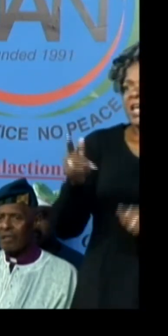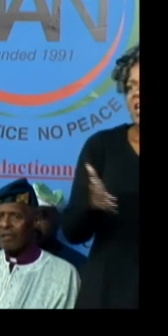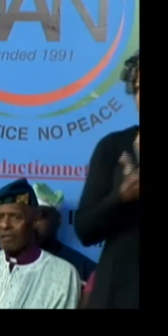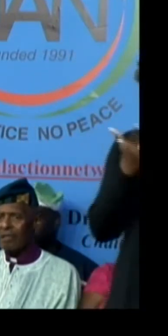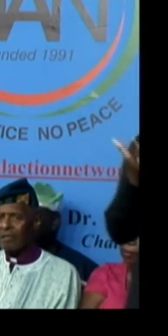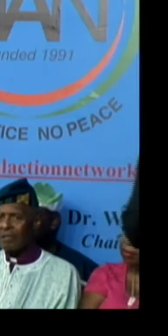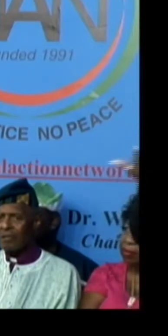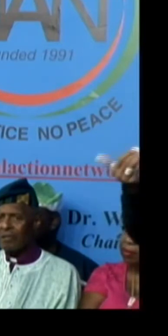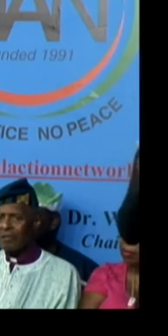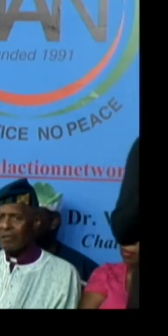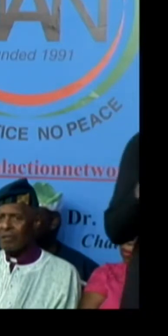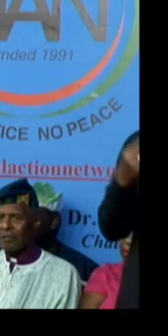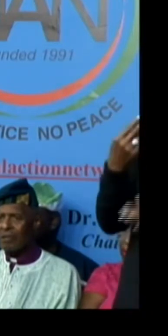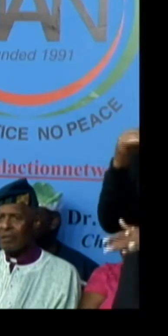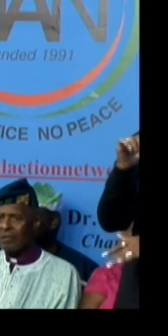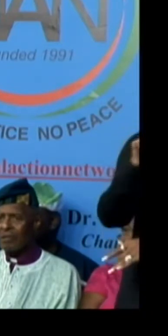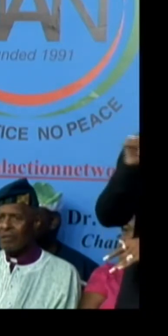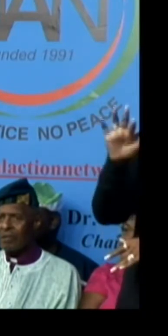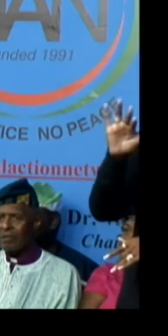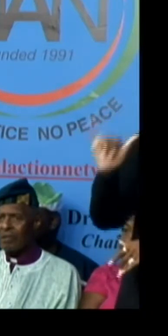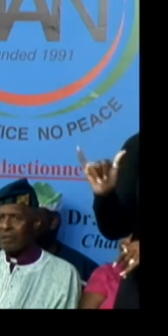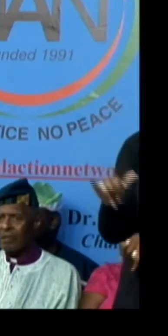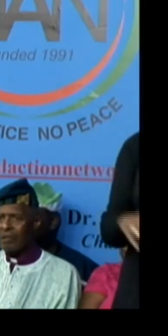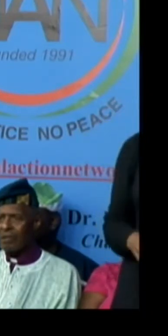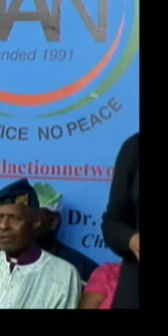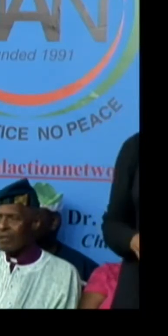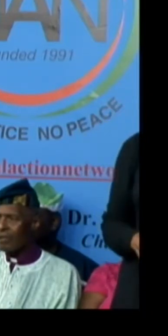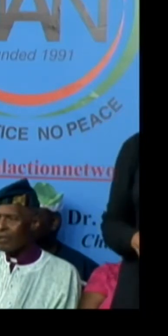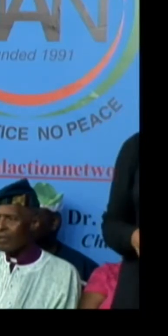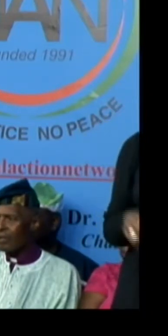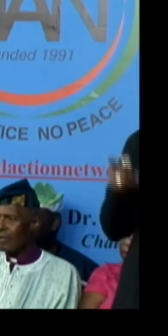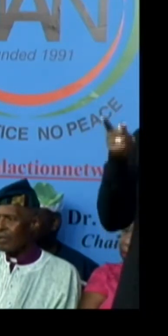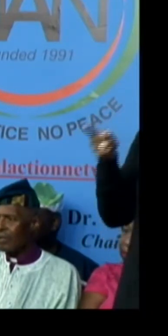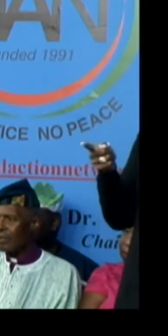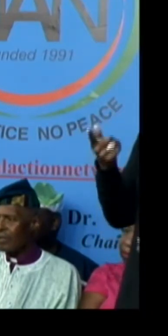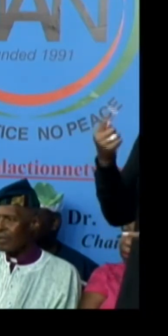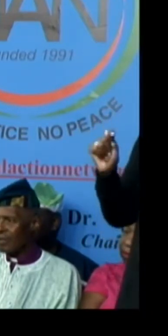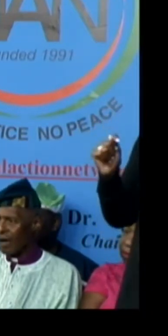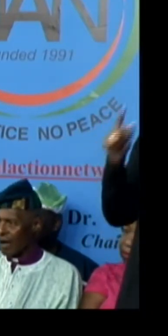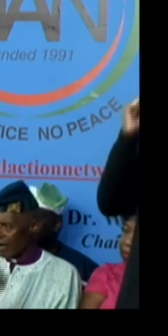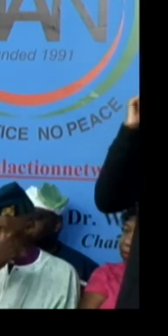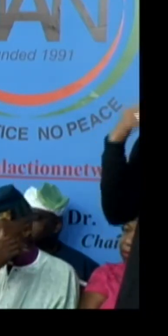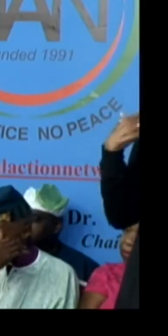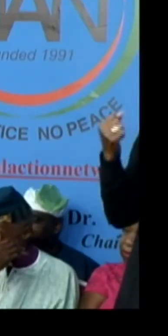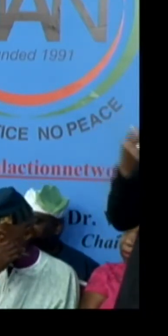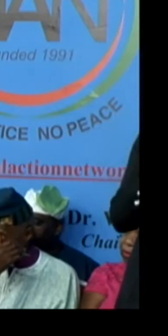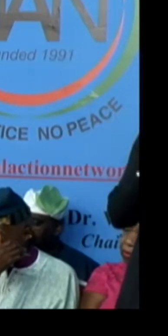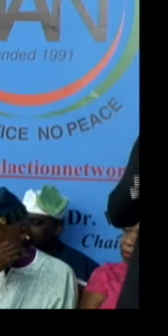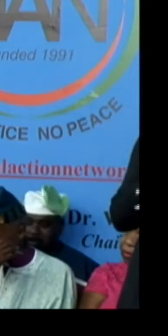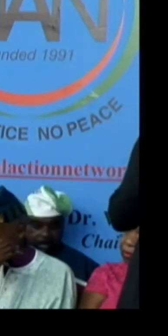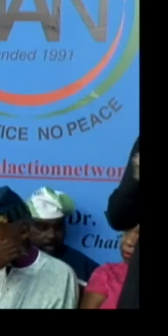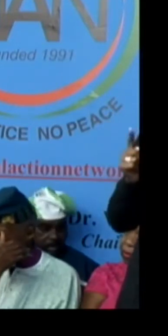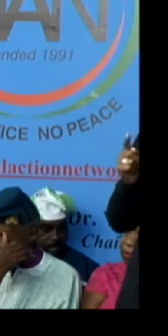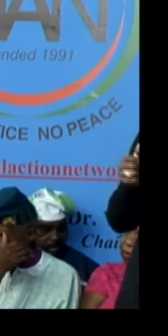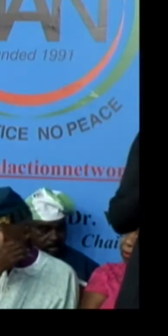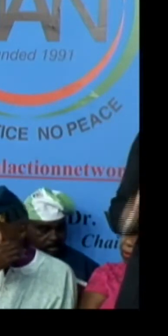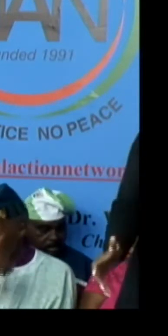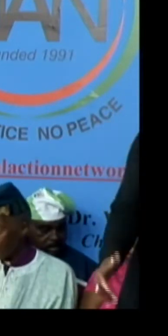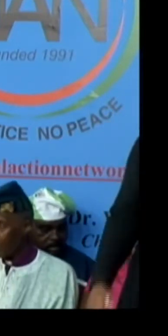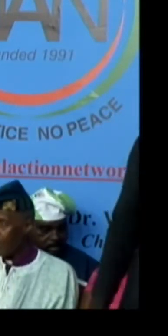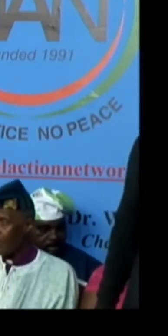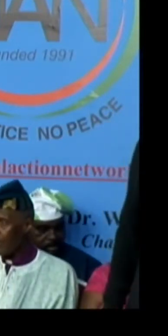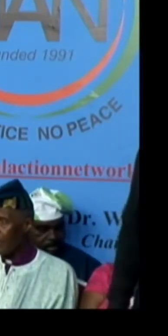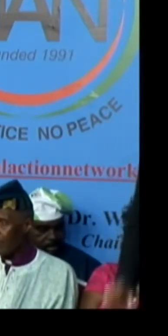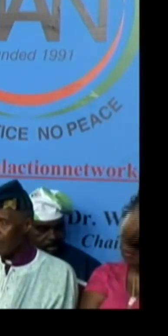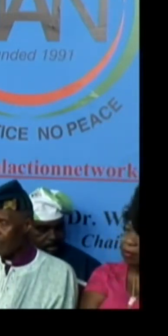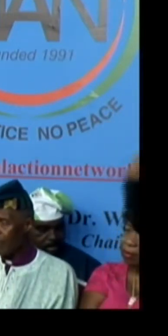Clinton, who had tried to give health care and they defeated her in the 90s. He won against Hillary and became